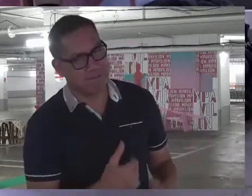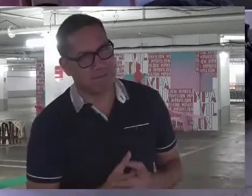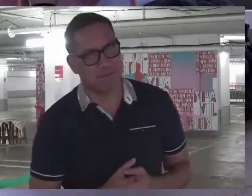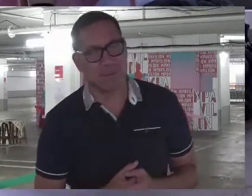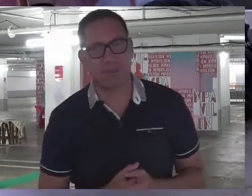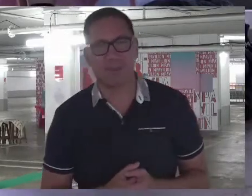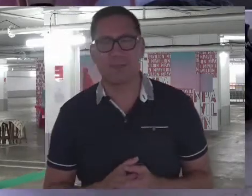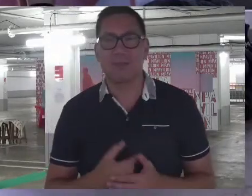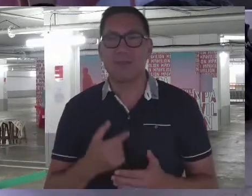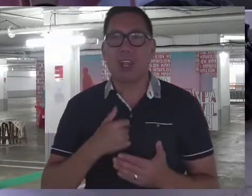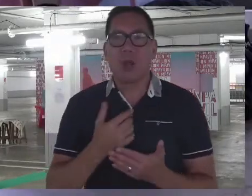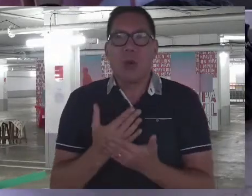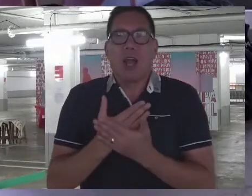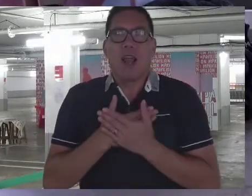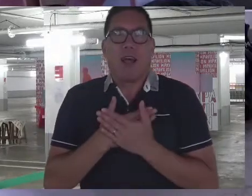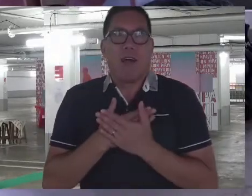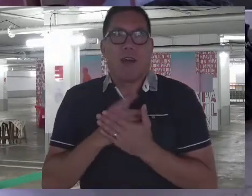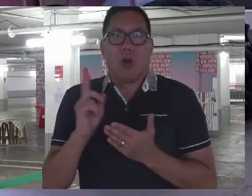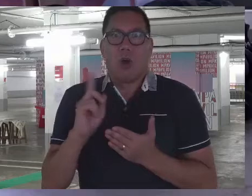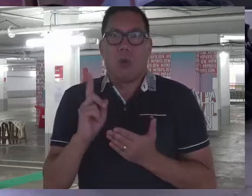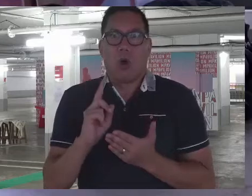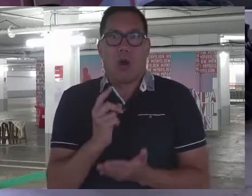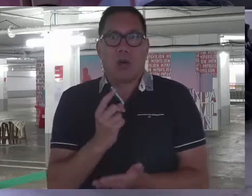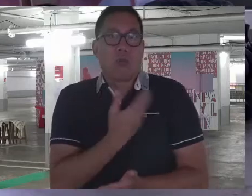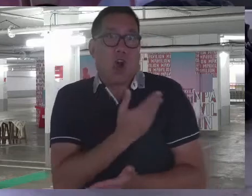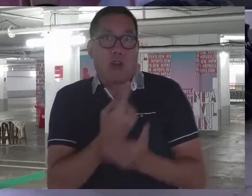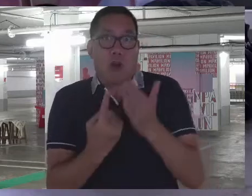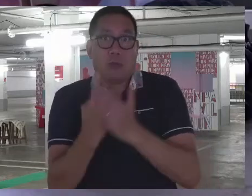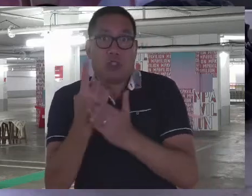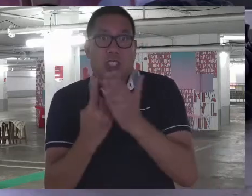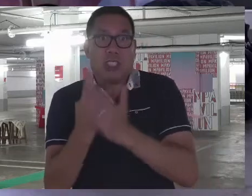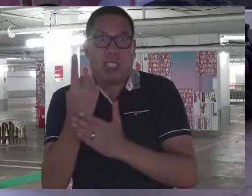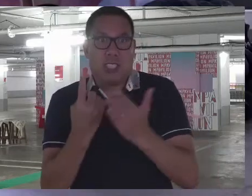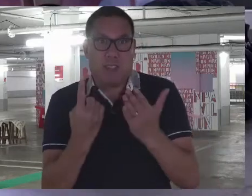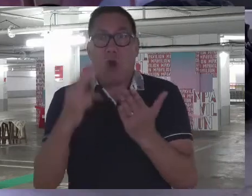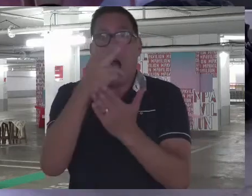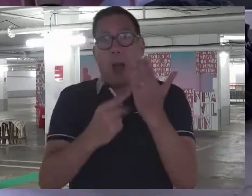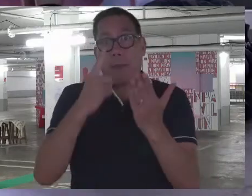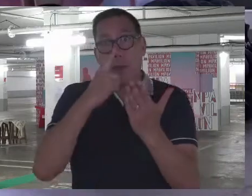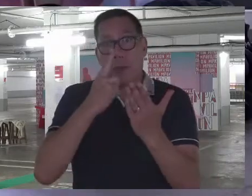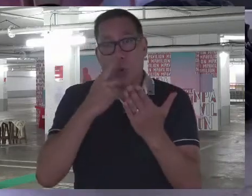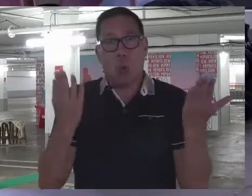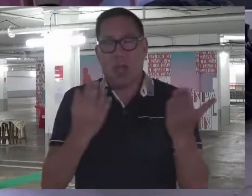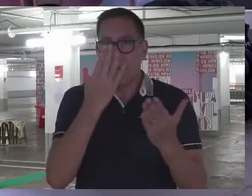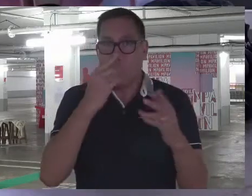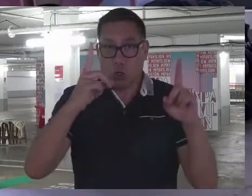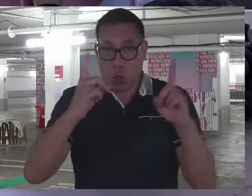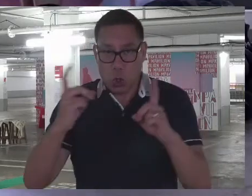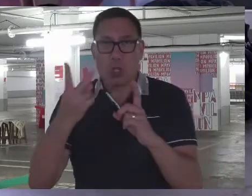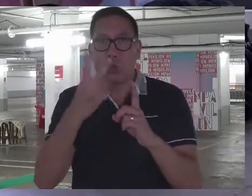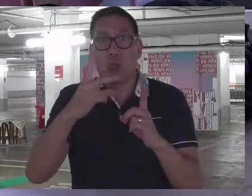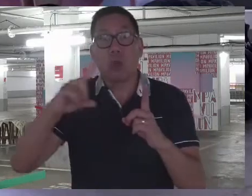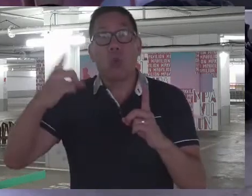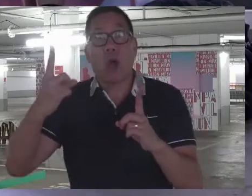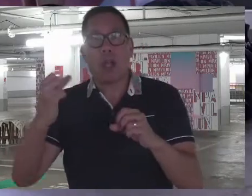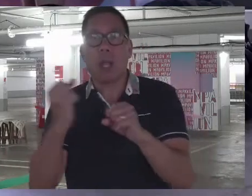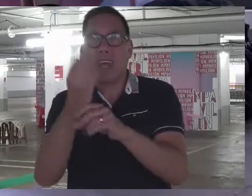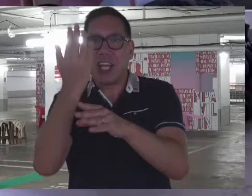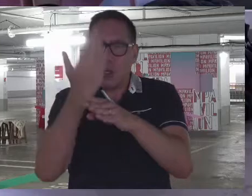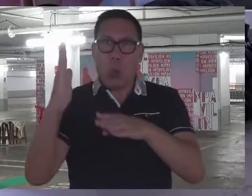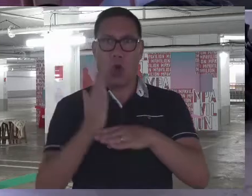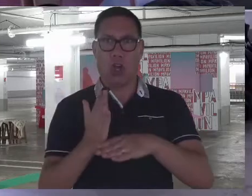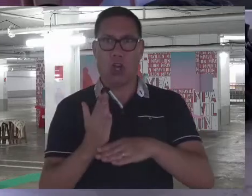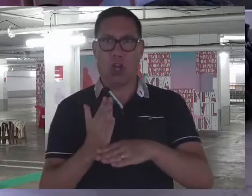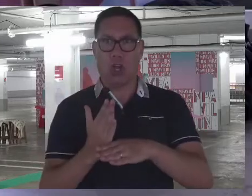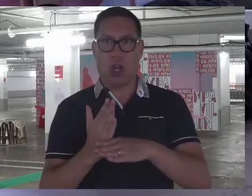We love providing opportunities for artists at Photo 2021 to make new work, but we really love